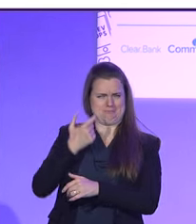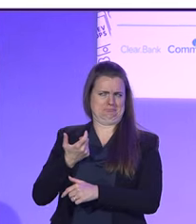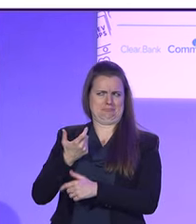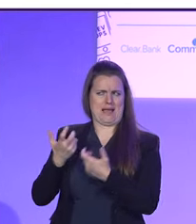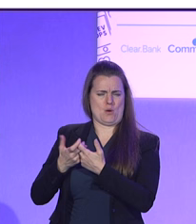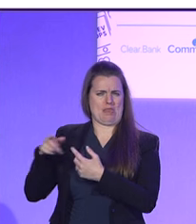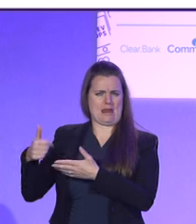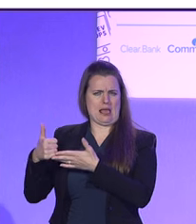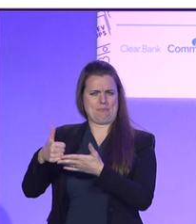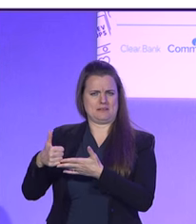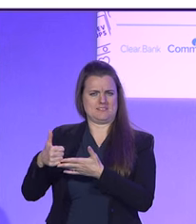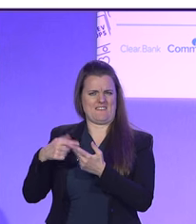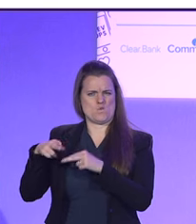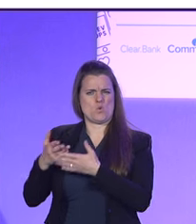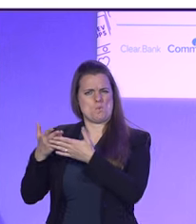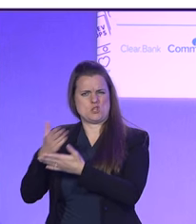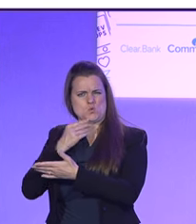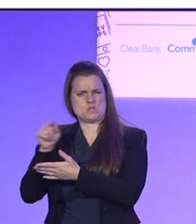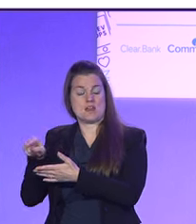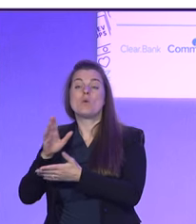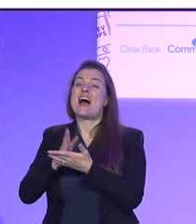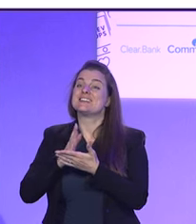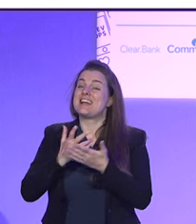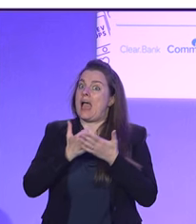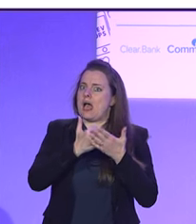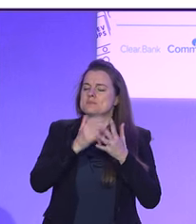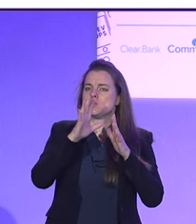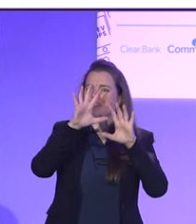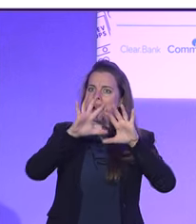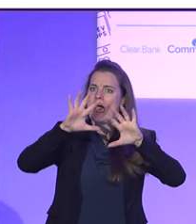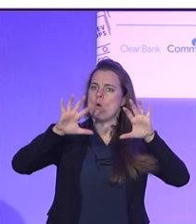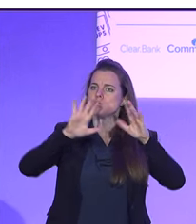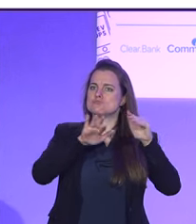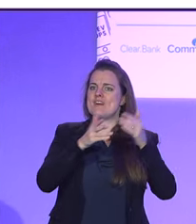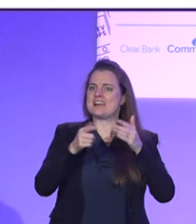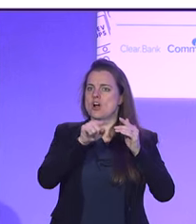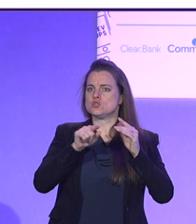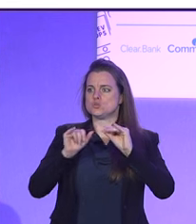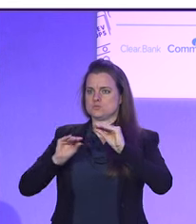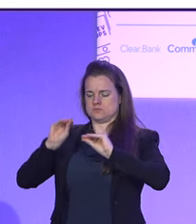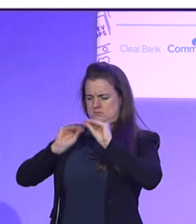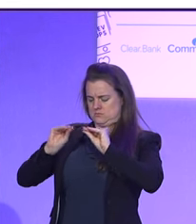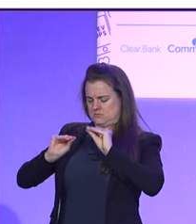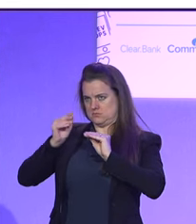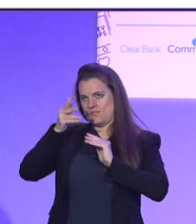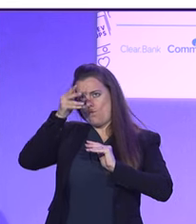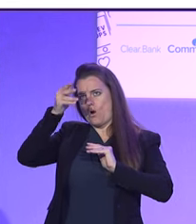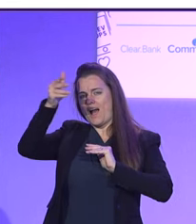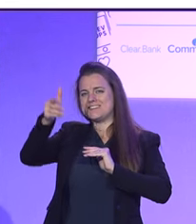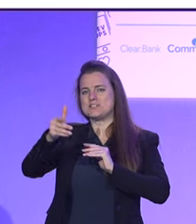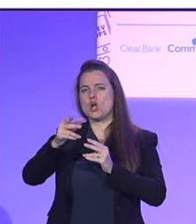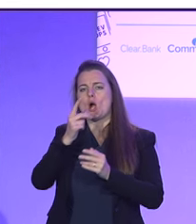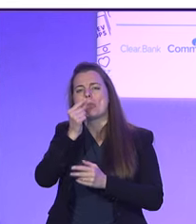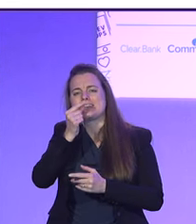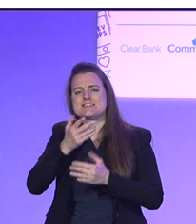the cloud provider to provision and do their capacity planning so that you know you're going to commit with that. They